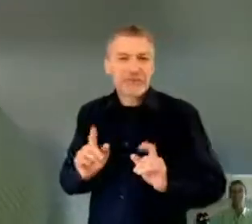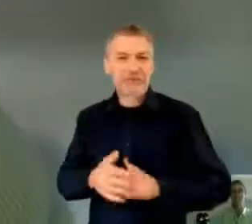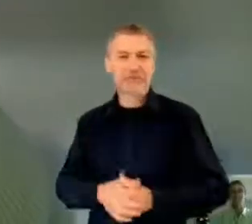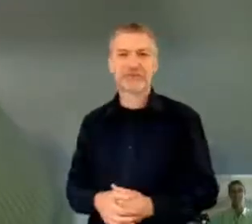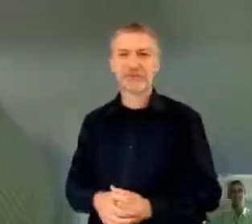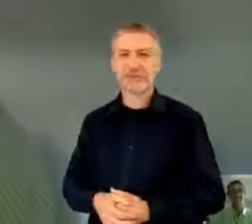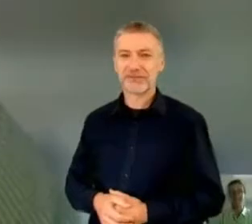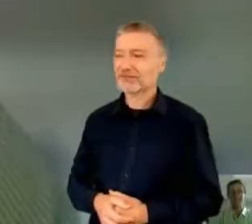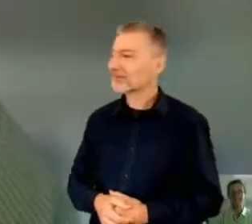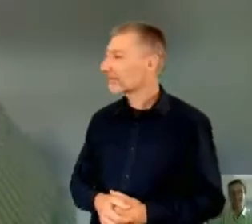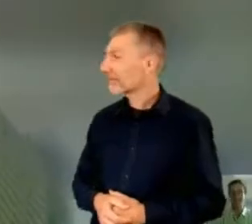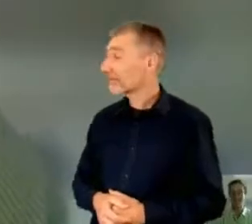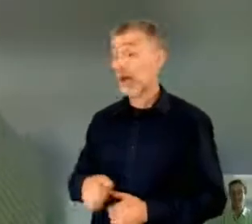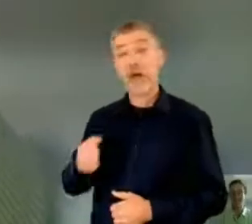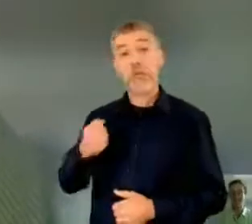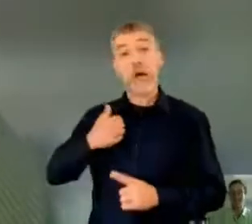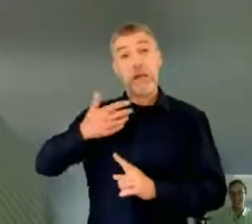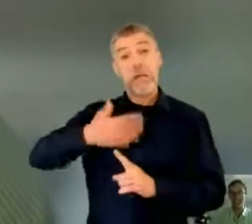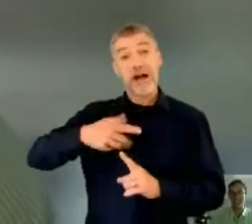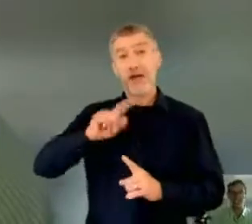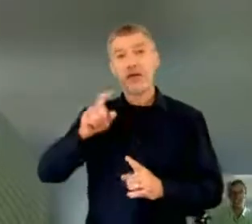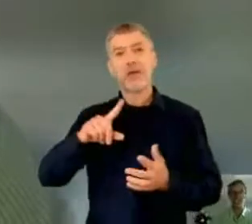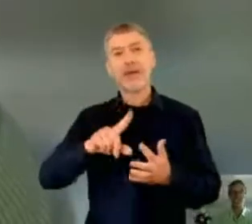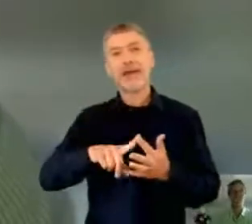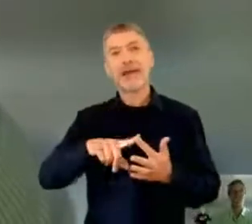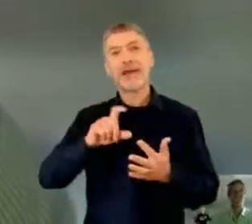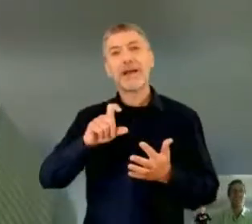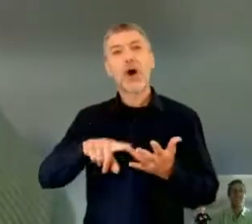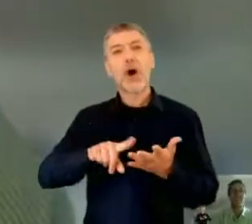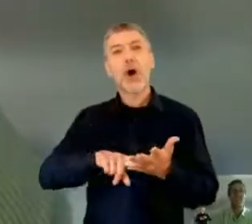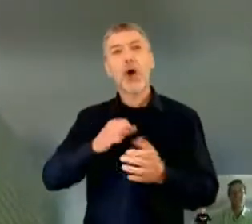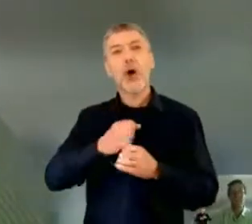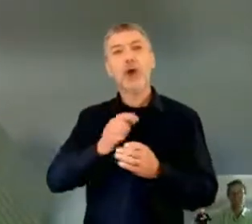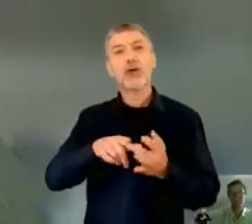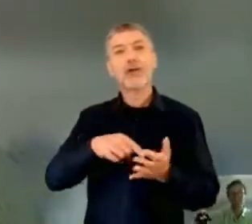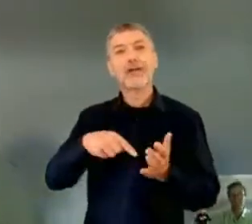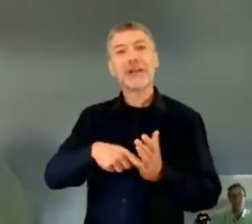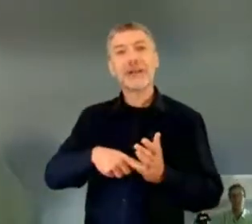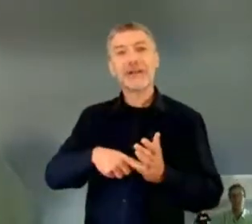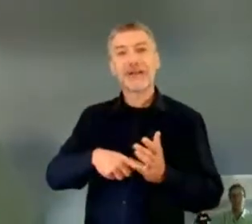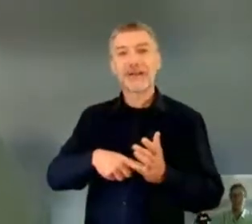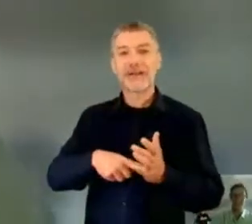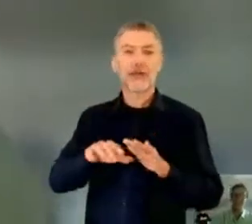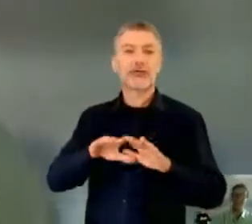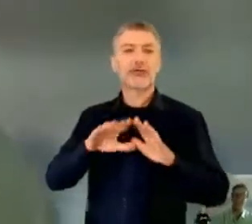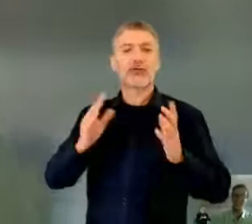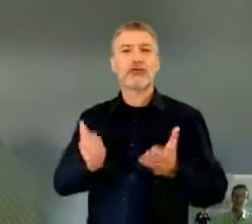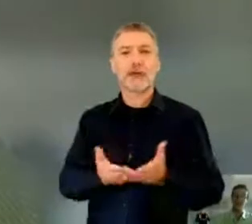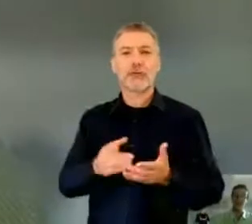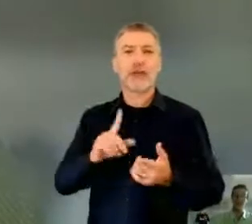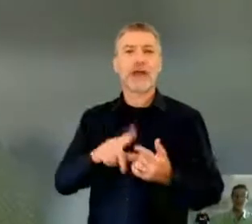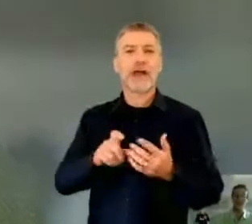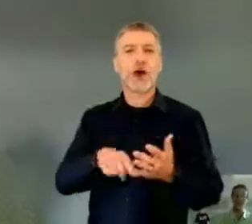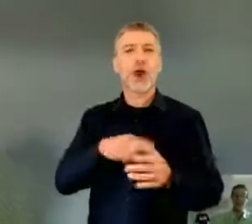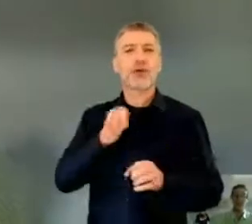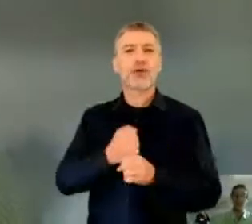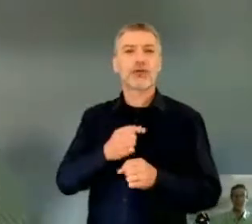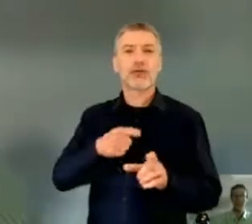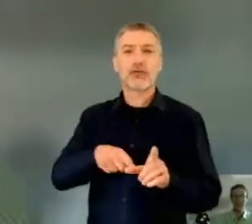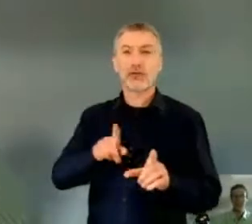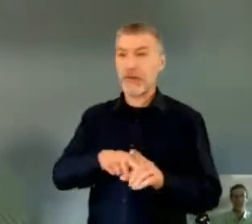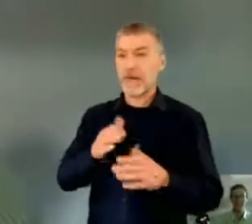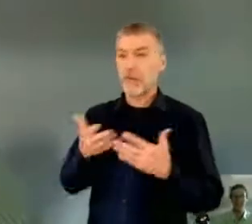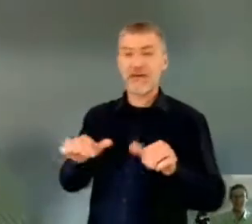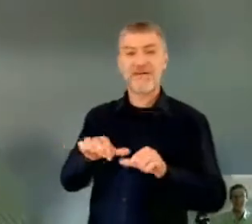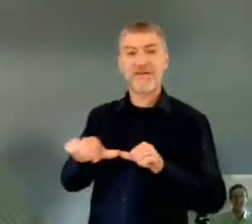ecologist by trade, so that could be aquatic or terrestrial ecology. So a part of that is a lot of field work. So I get to go to some